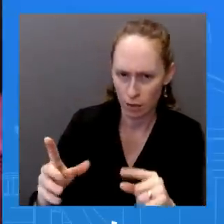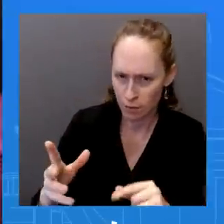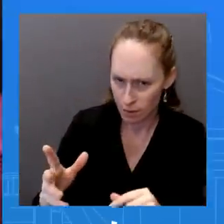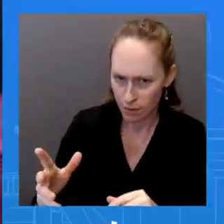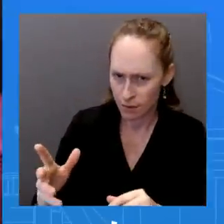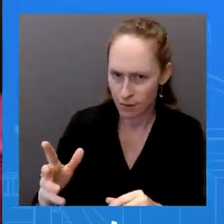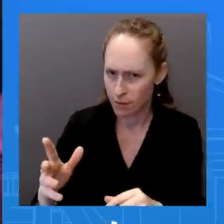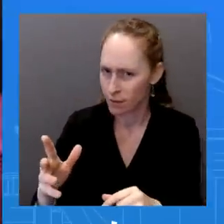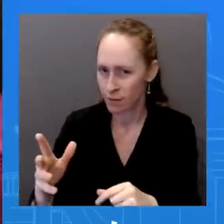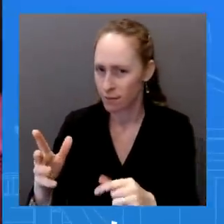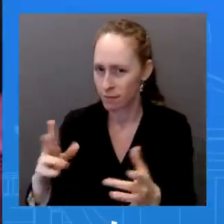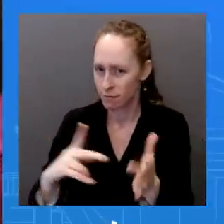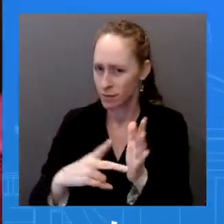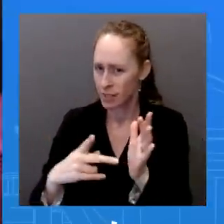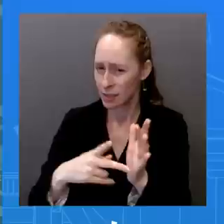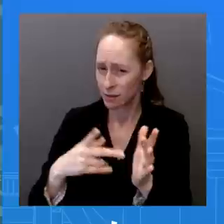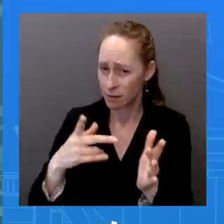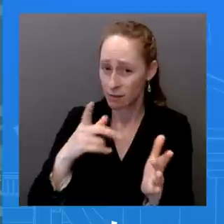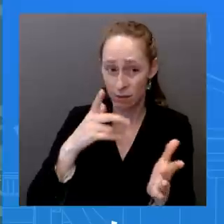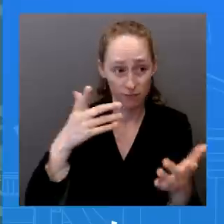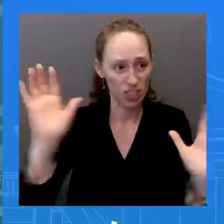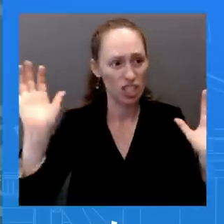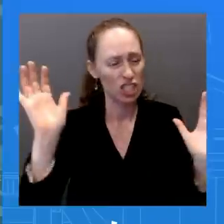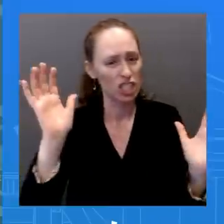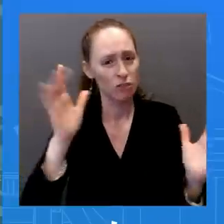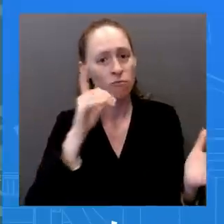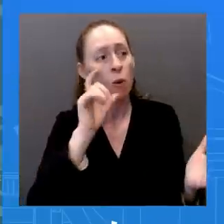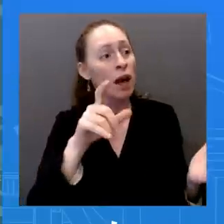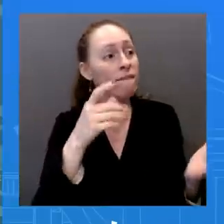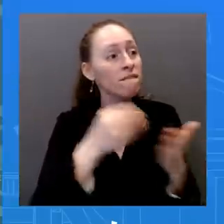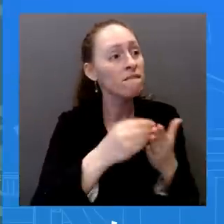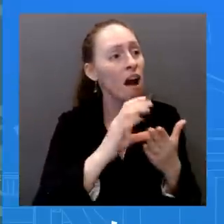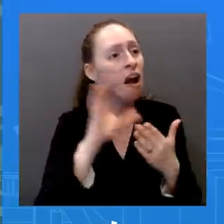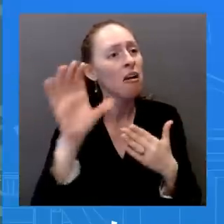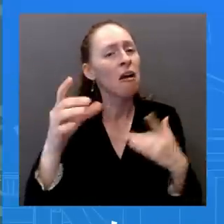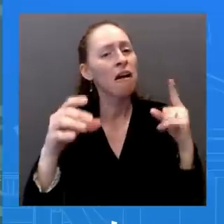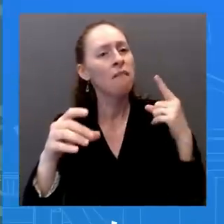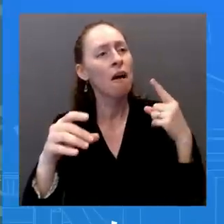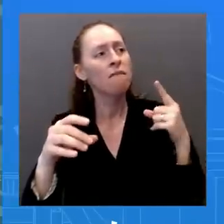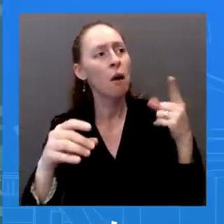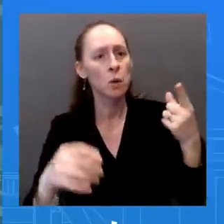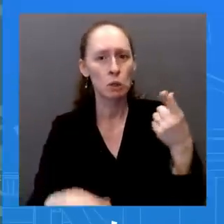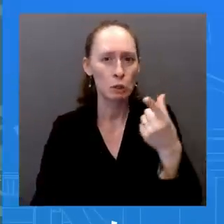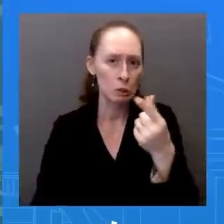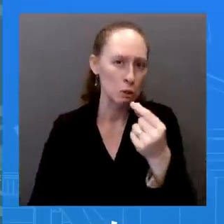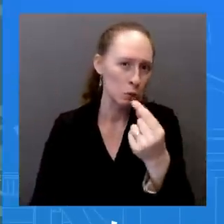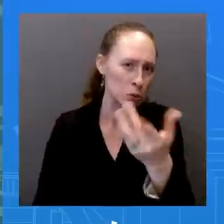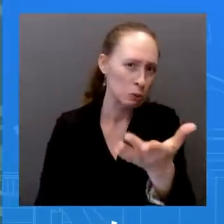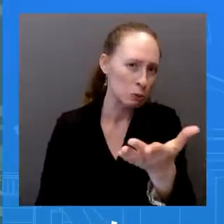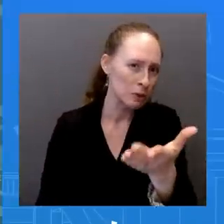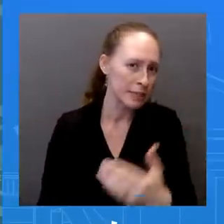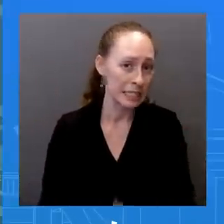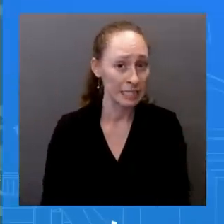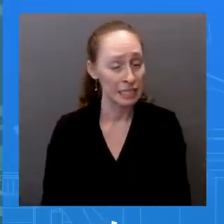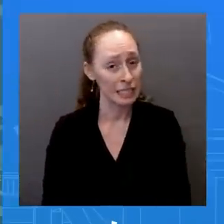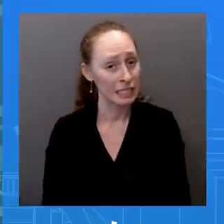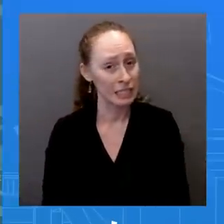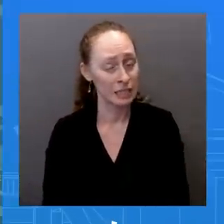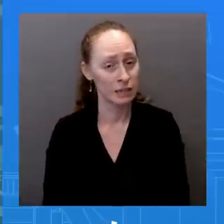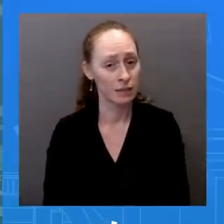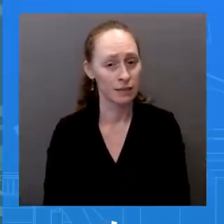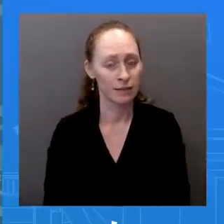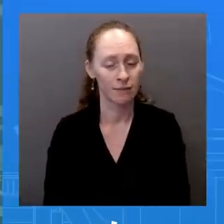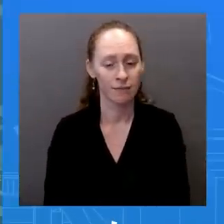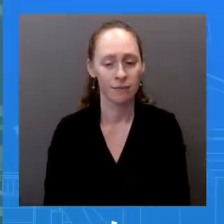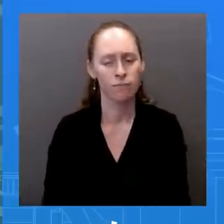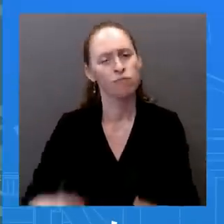terms of where policies currently stand? So the president said, and he was very clear in his 60 Minutes interview, that COVID remains